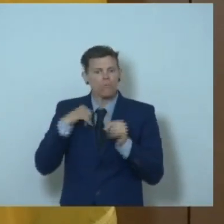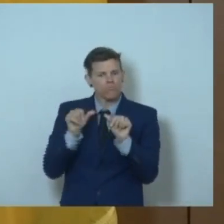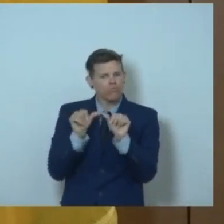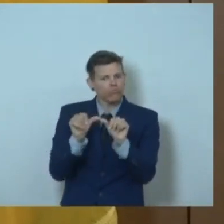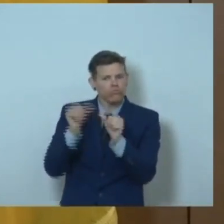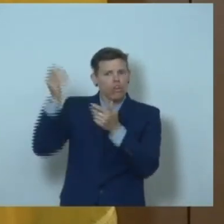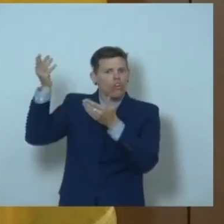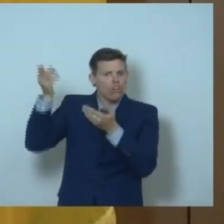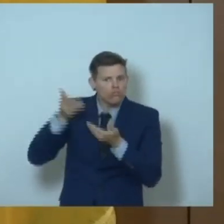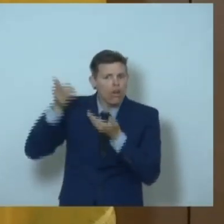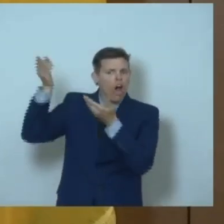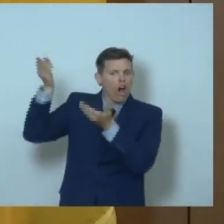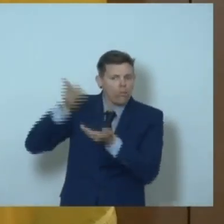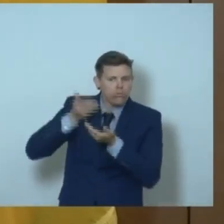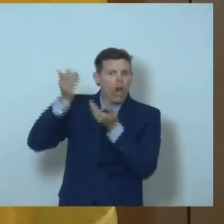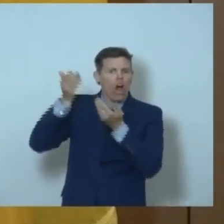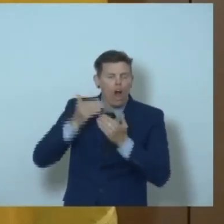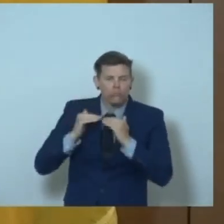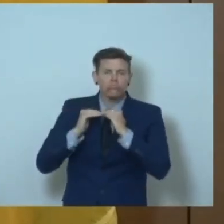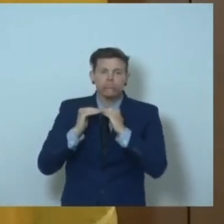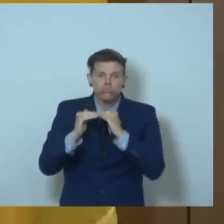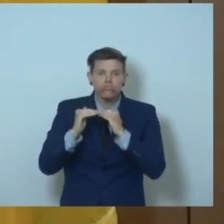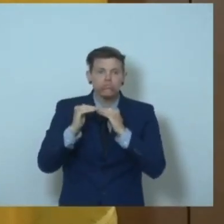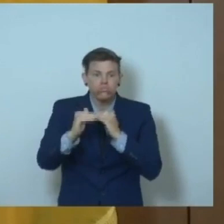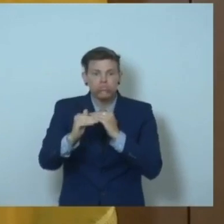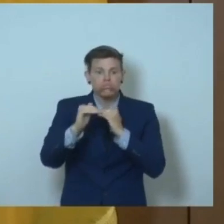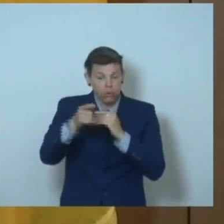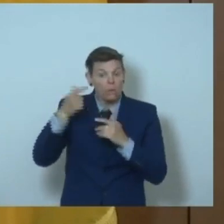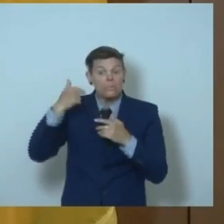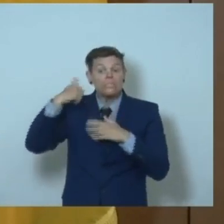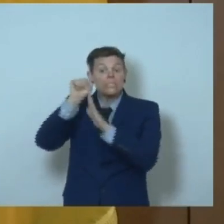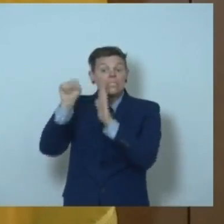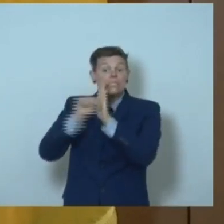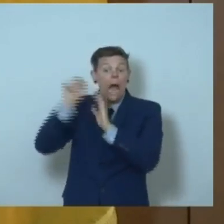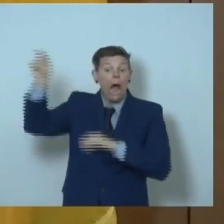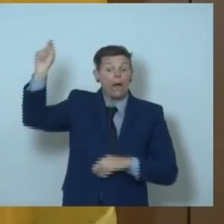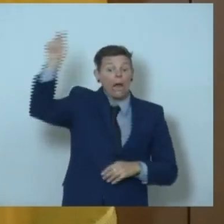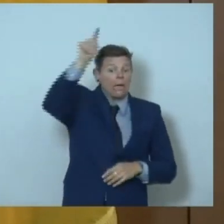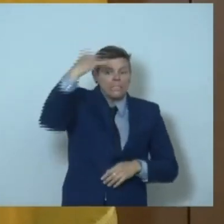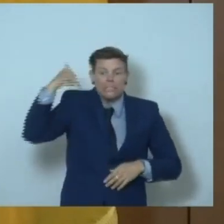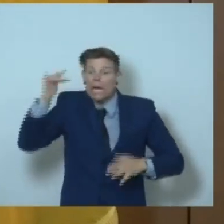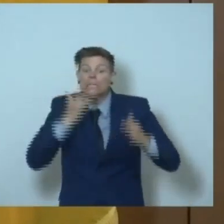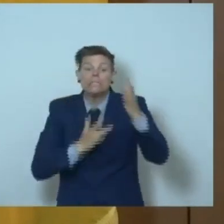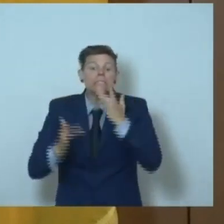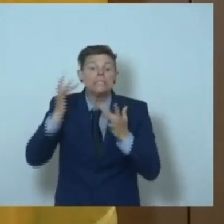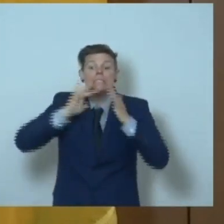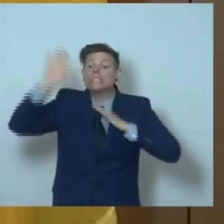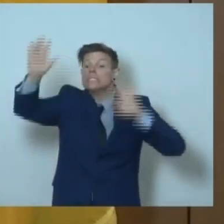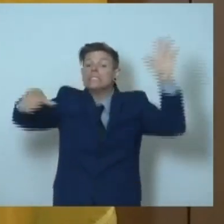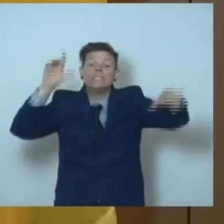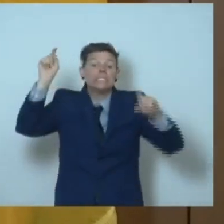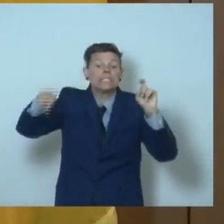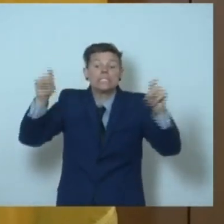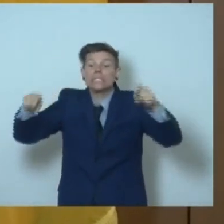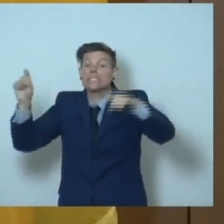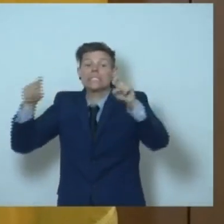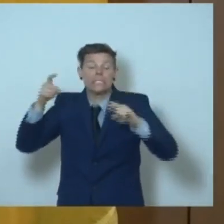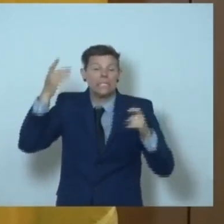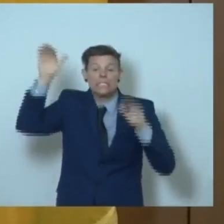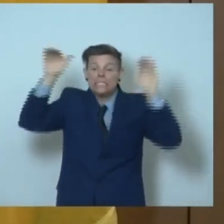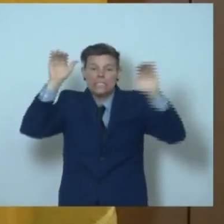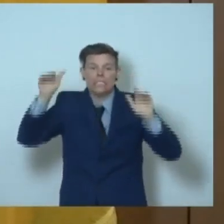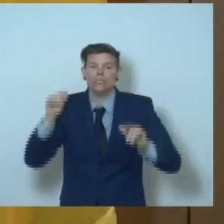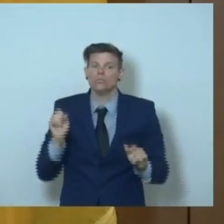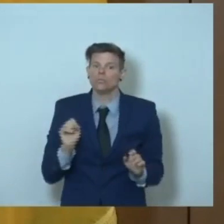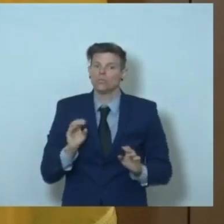all chasing those supplies, all of us, this table and about 20 other people every single day. But I'm going to guess that most states